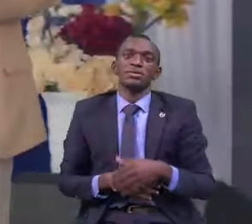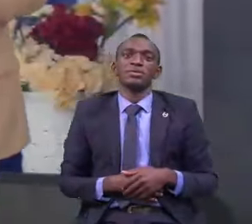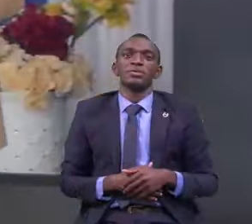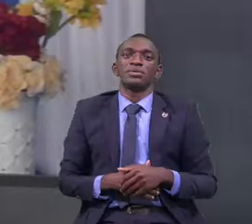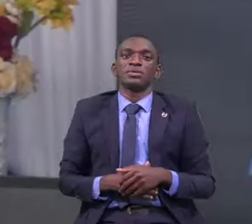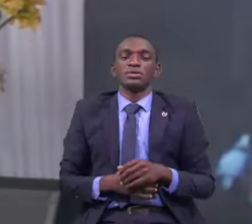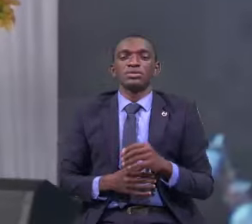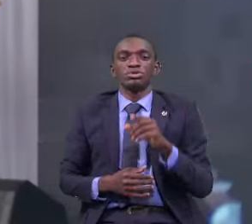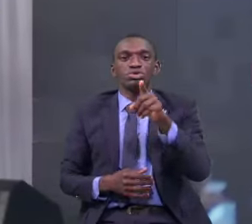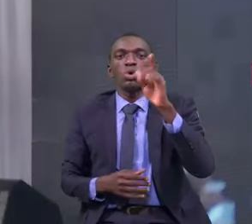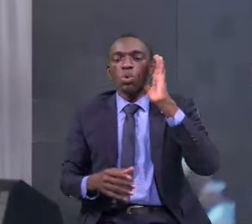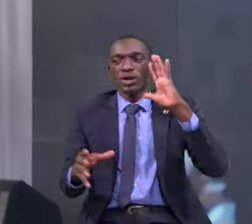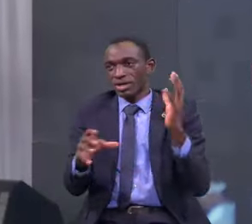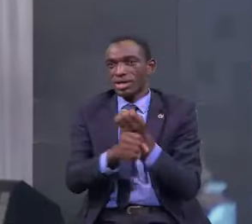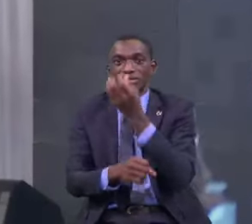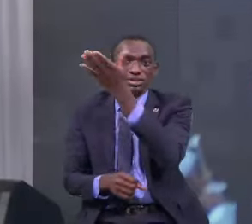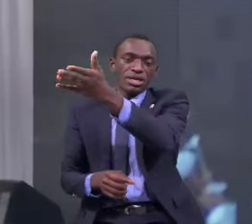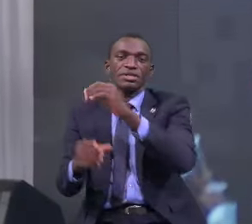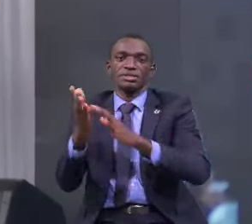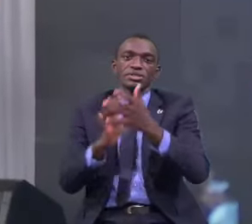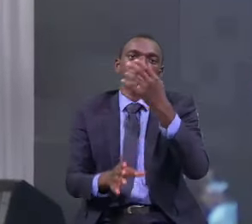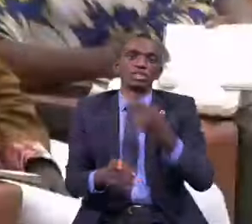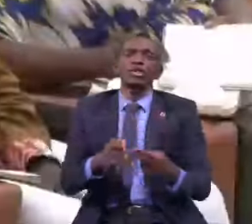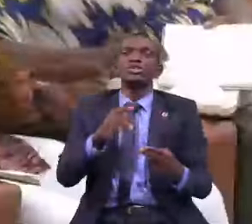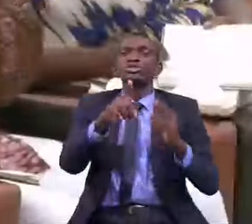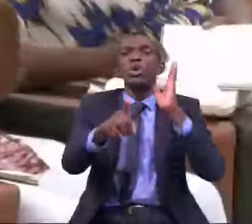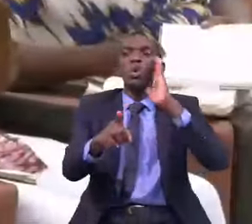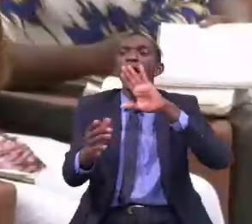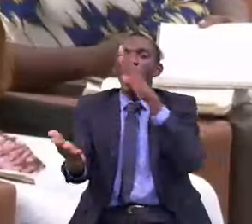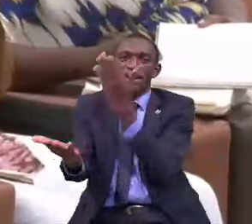You will get there. You will get there.